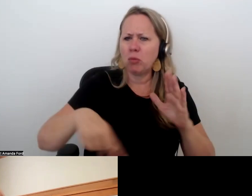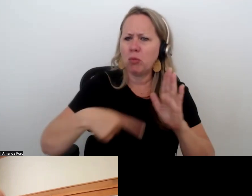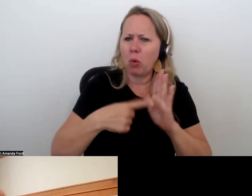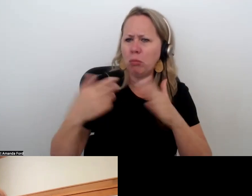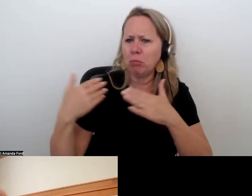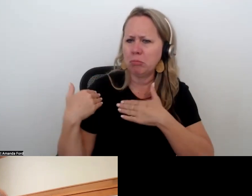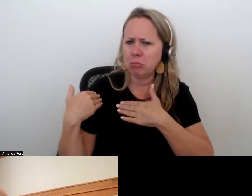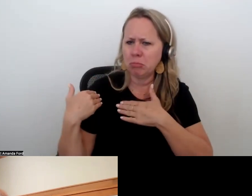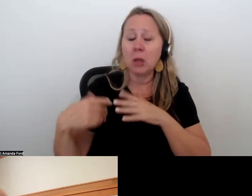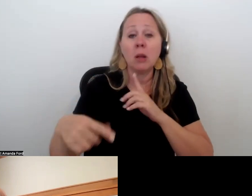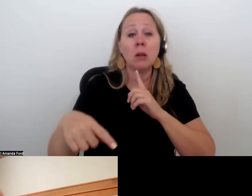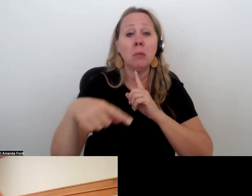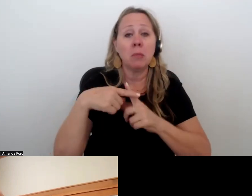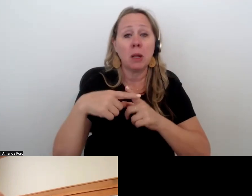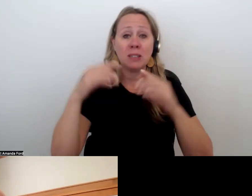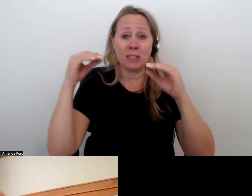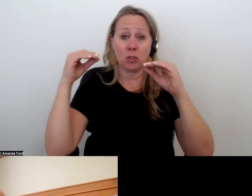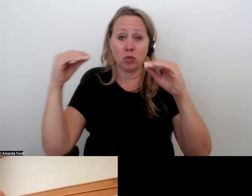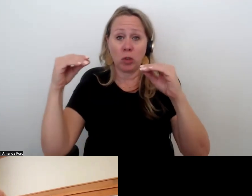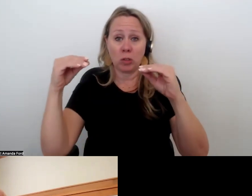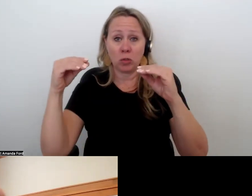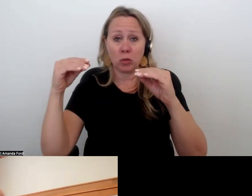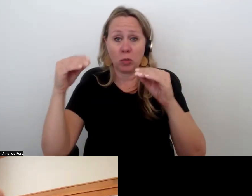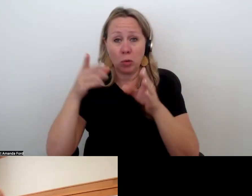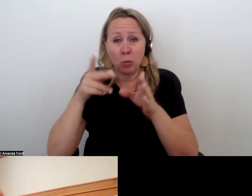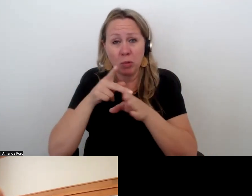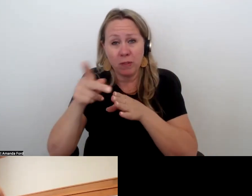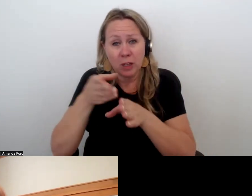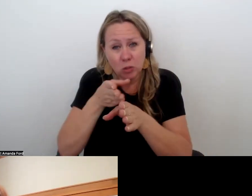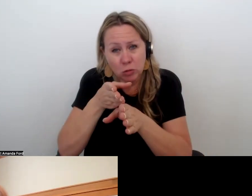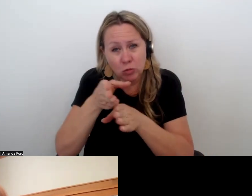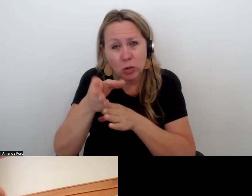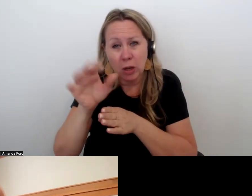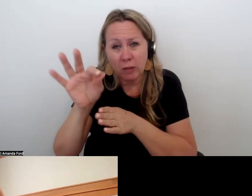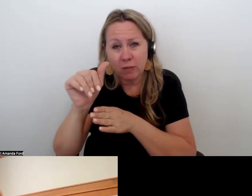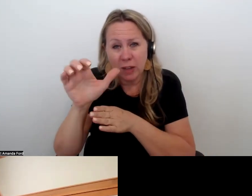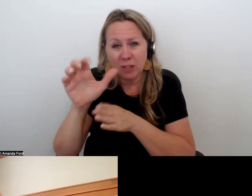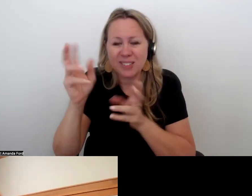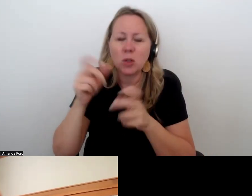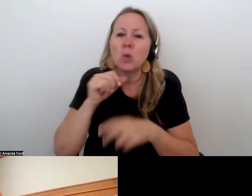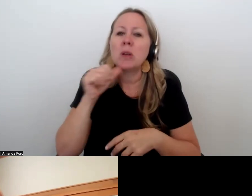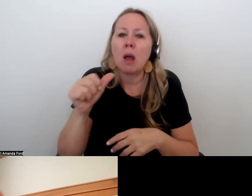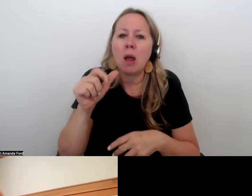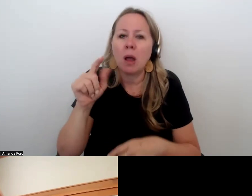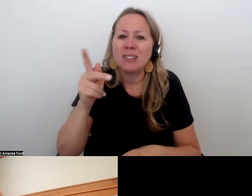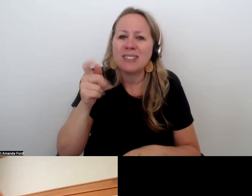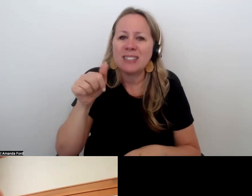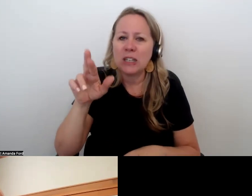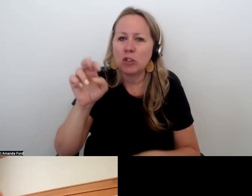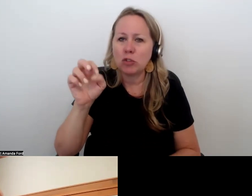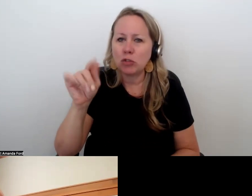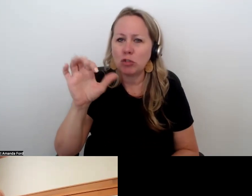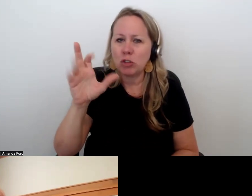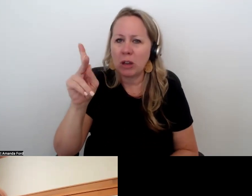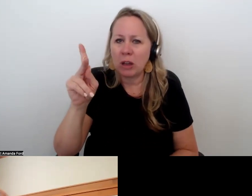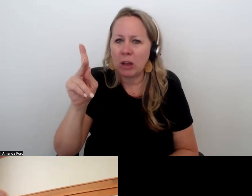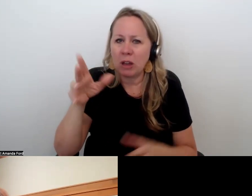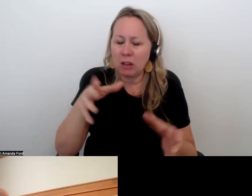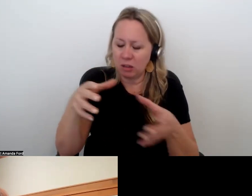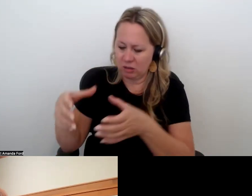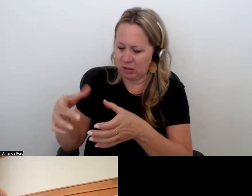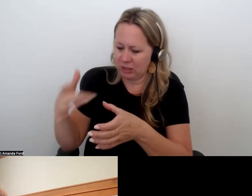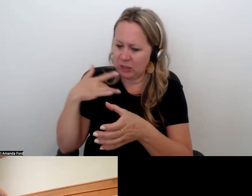addition, our instructional professional track faculty, which is what we refer to as our non-tenure track, are usually responsible for the